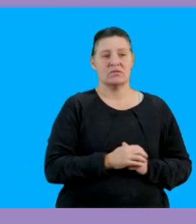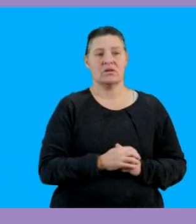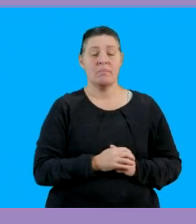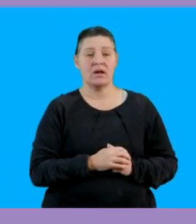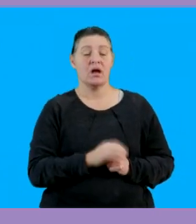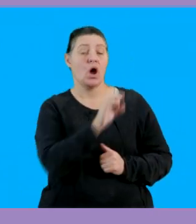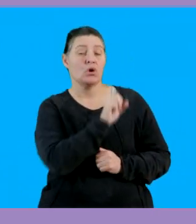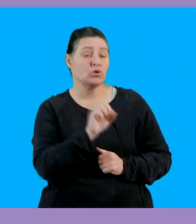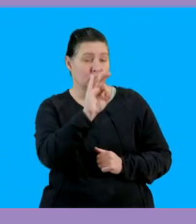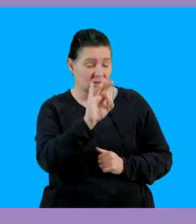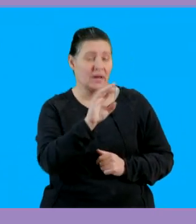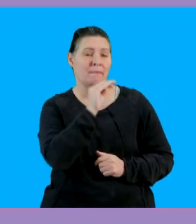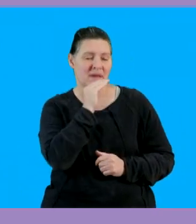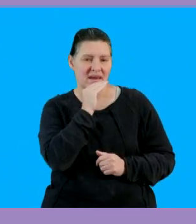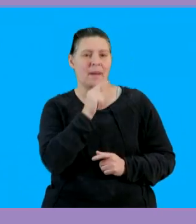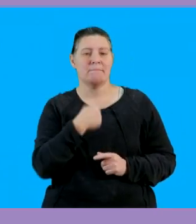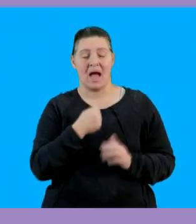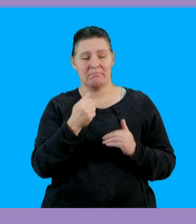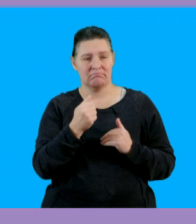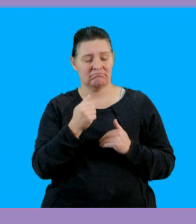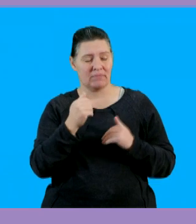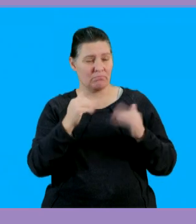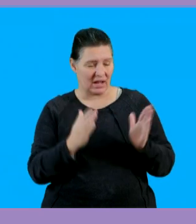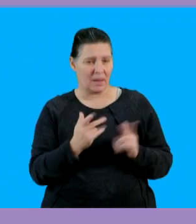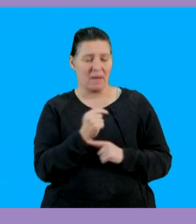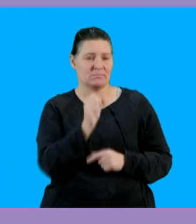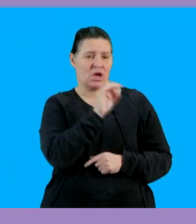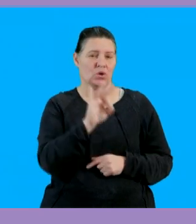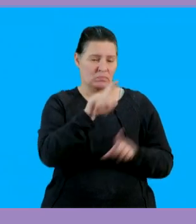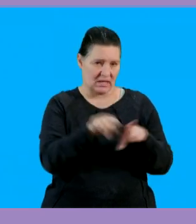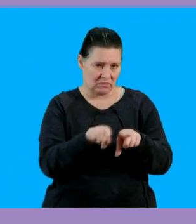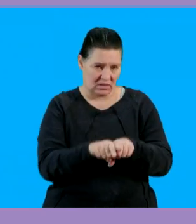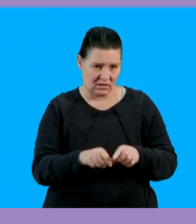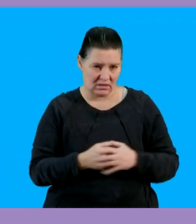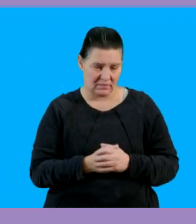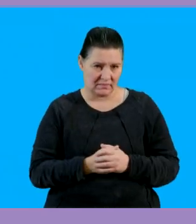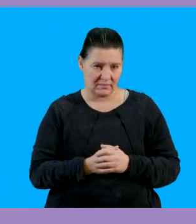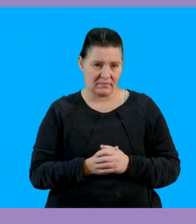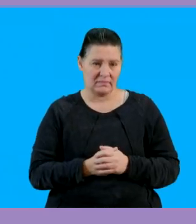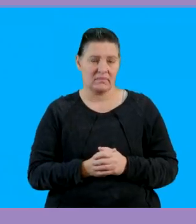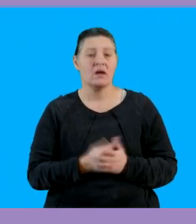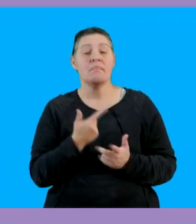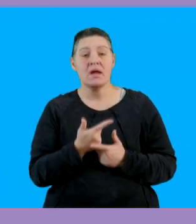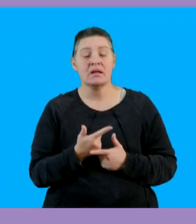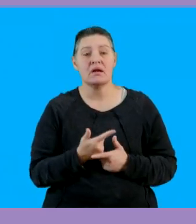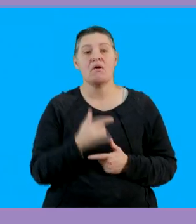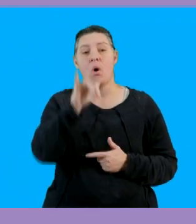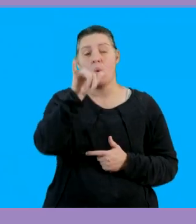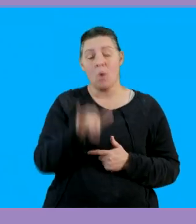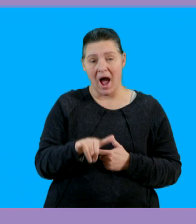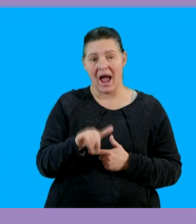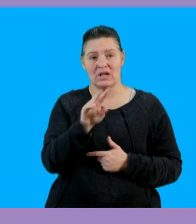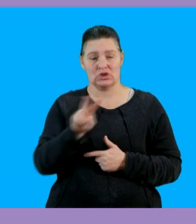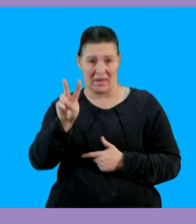is cubed, which means my bracket must be cubed as well. We are adding this to a